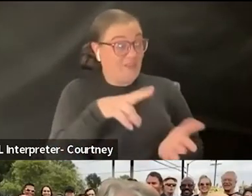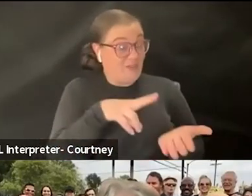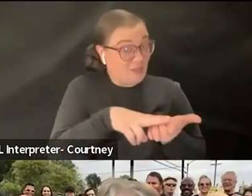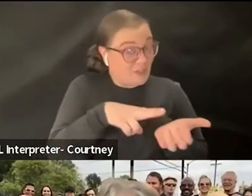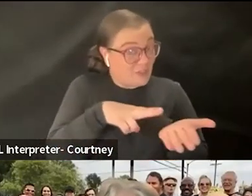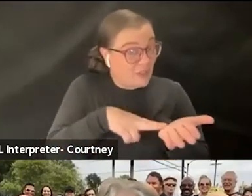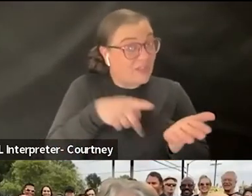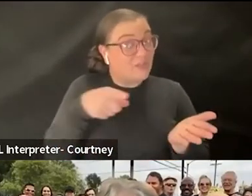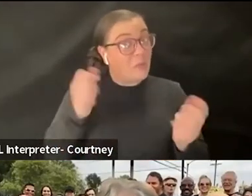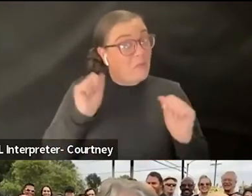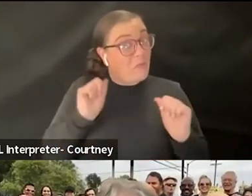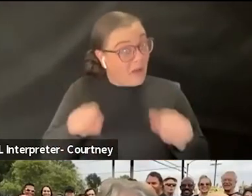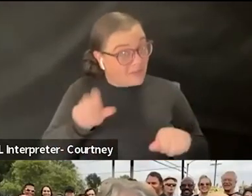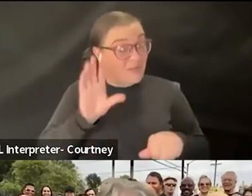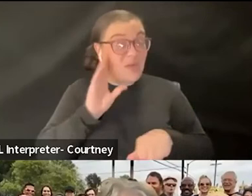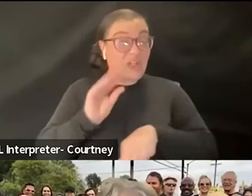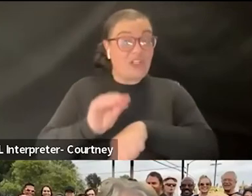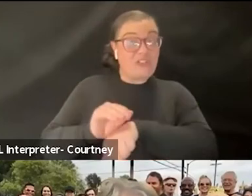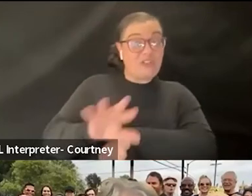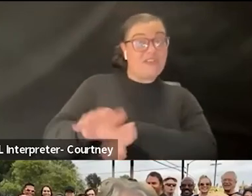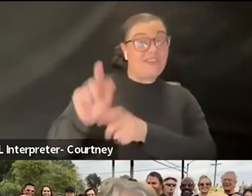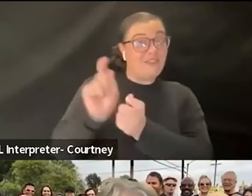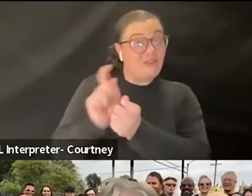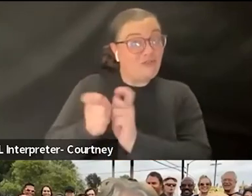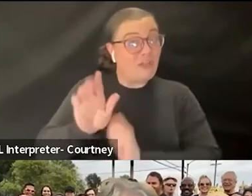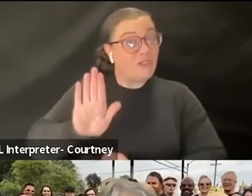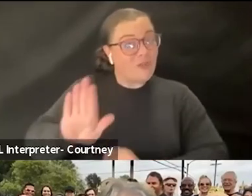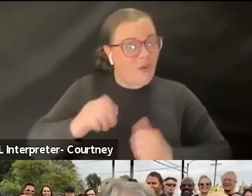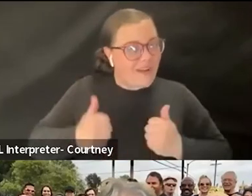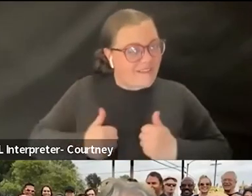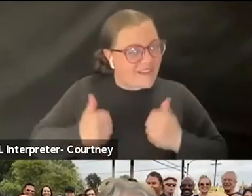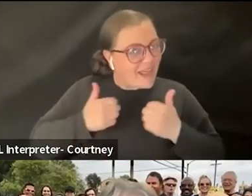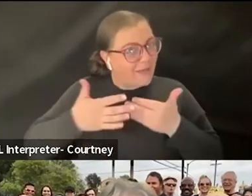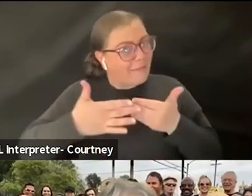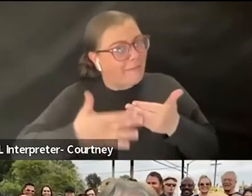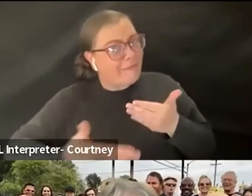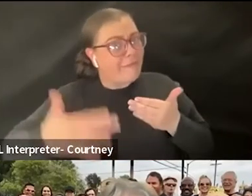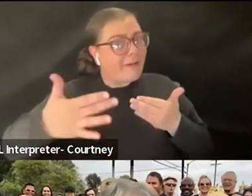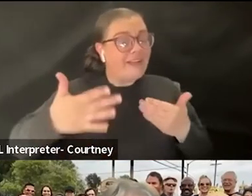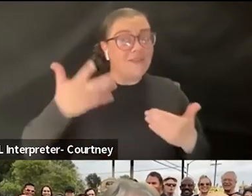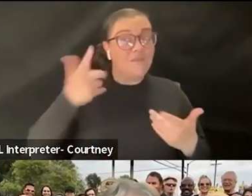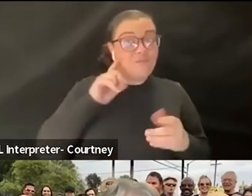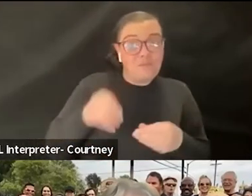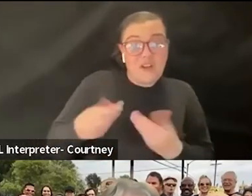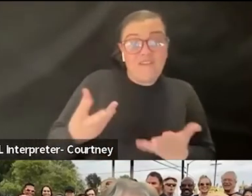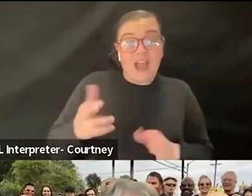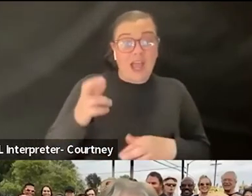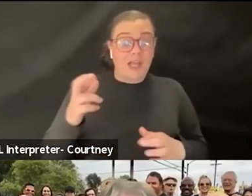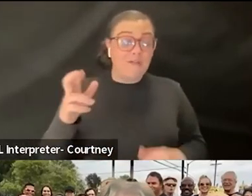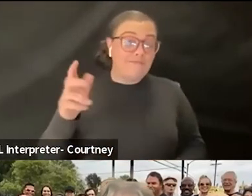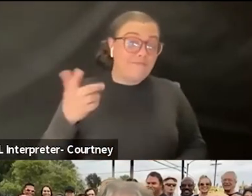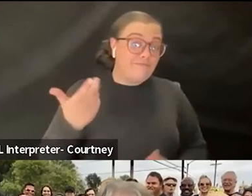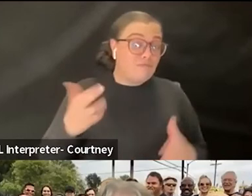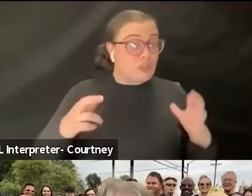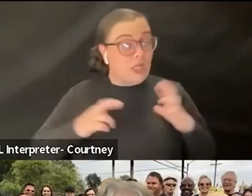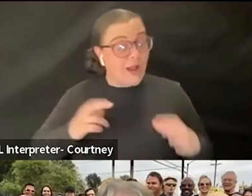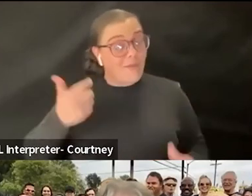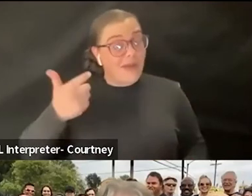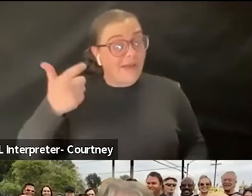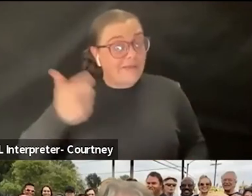health and retirement. So this has been, being a part of the union has been a game changer for